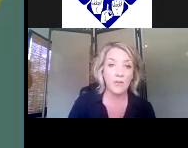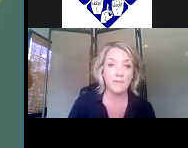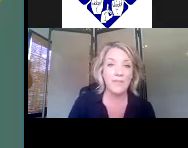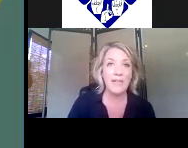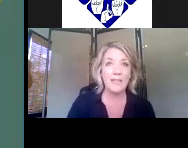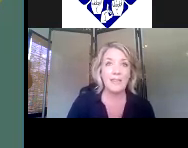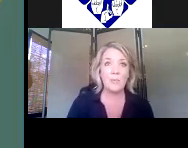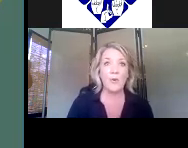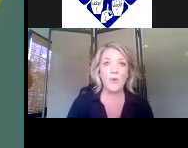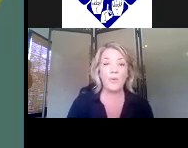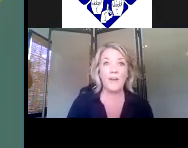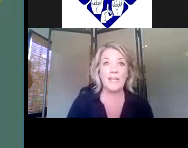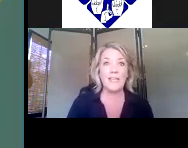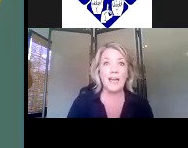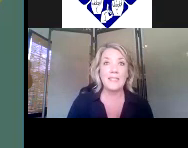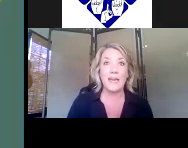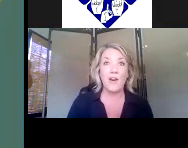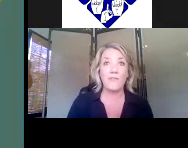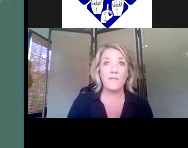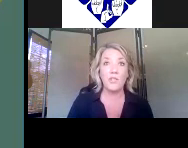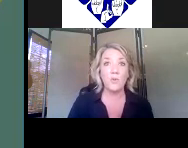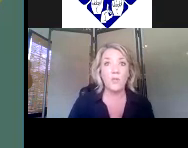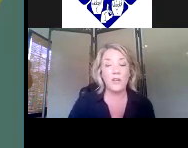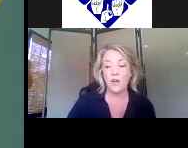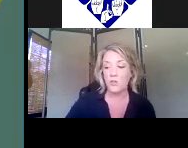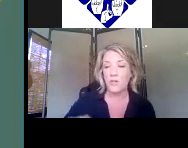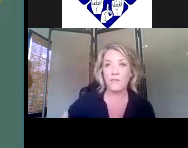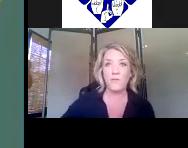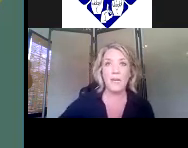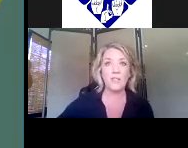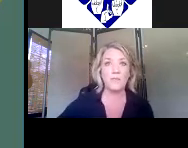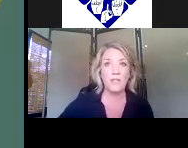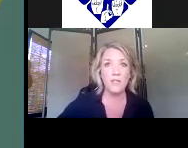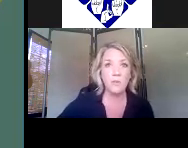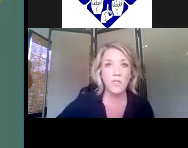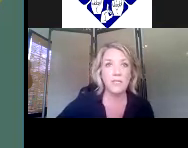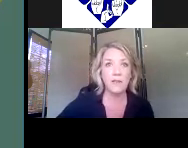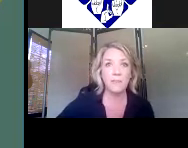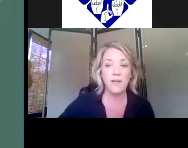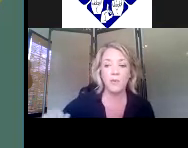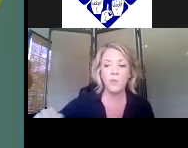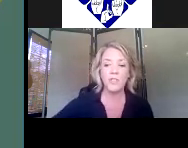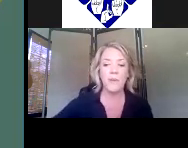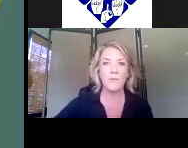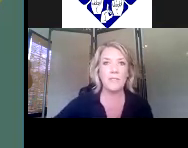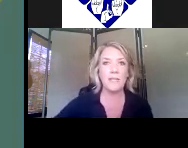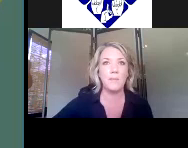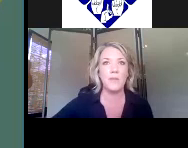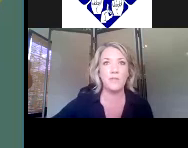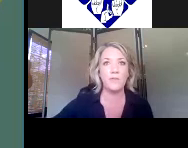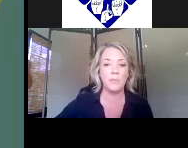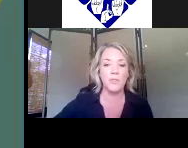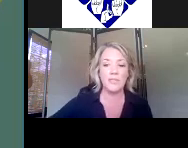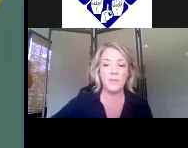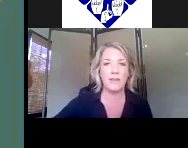in the world. This program provides guides that offer visual and auditory information for individuals who are deafblind, which empowers them